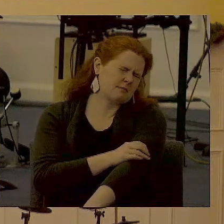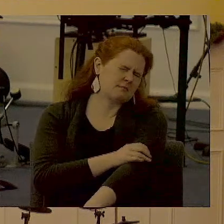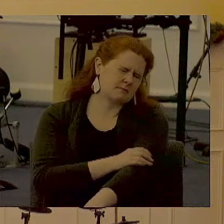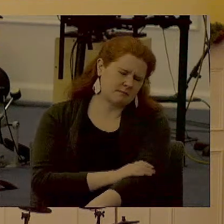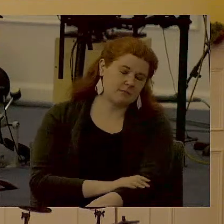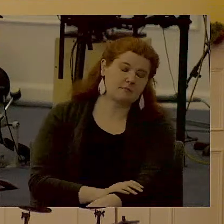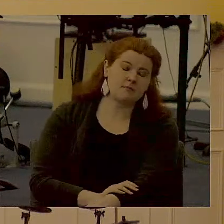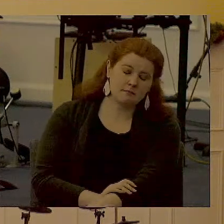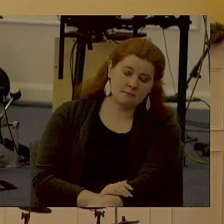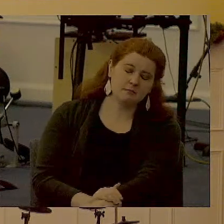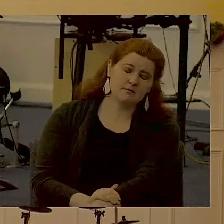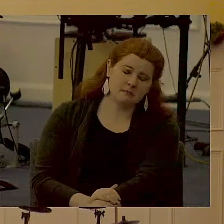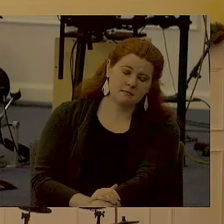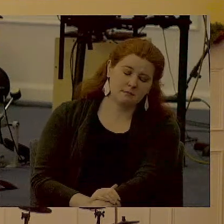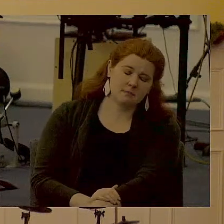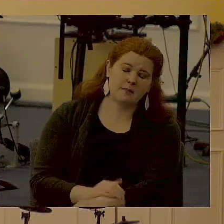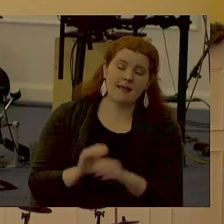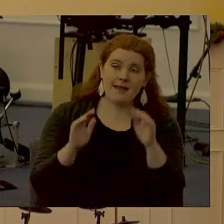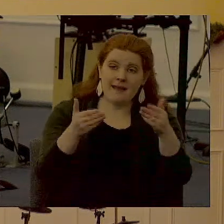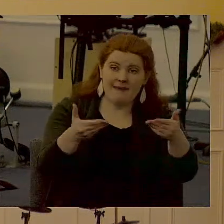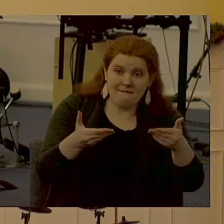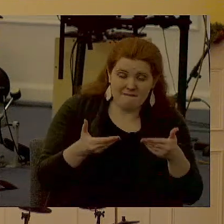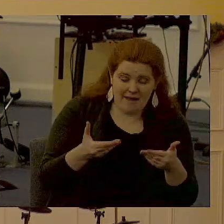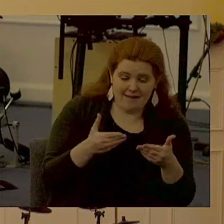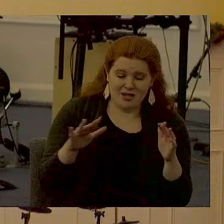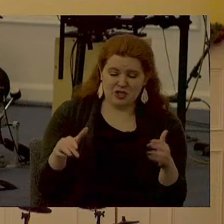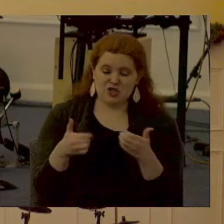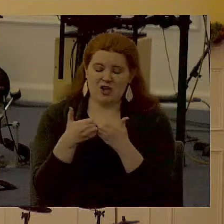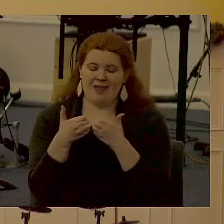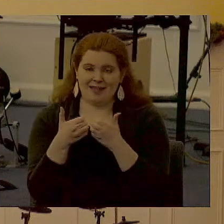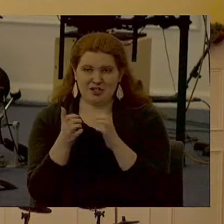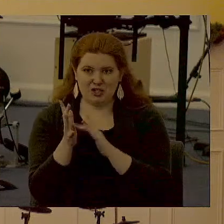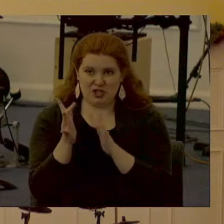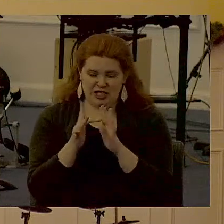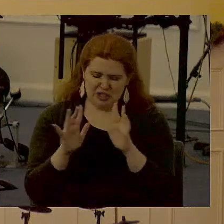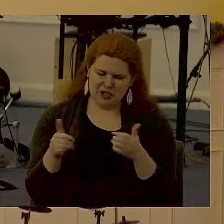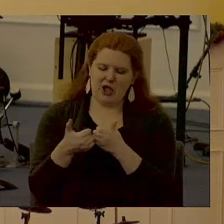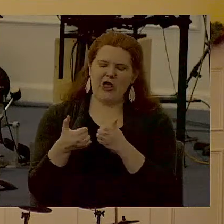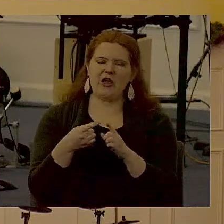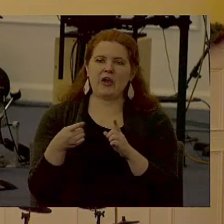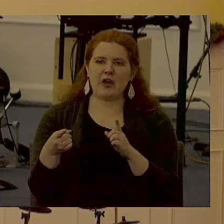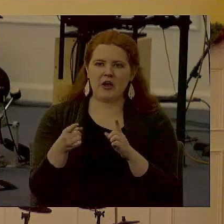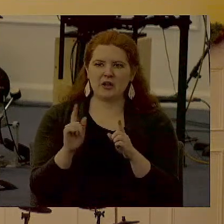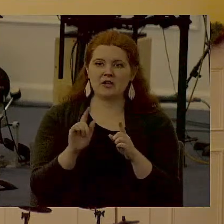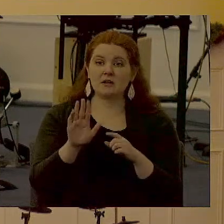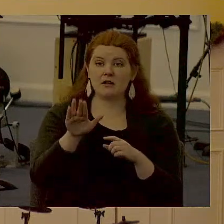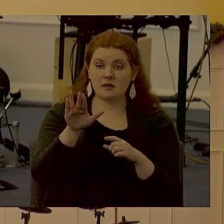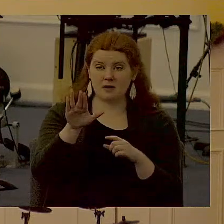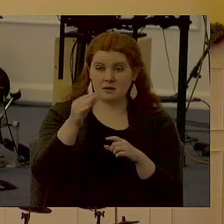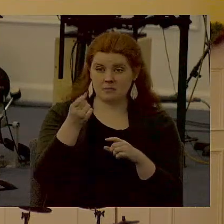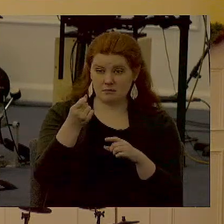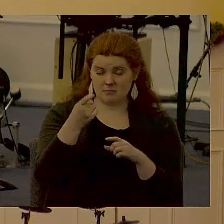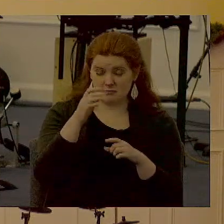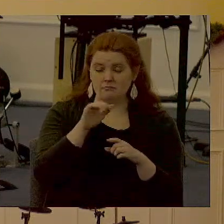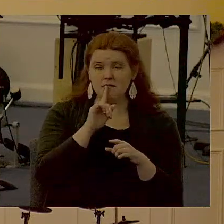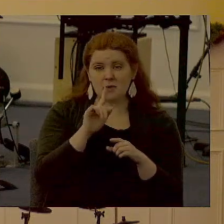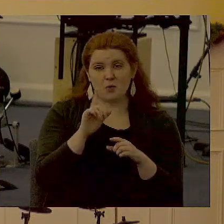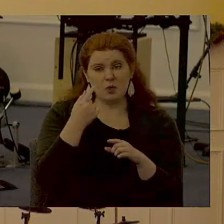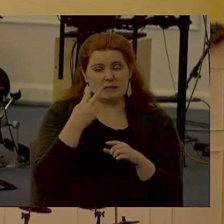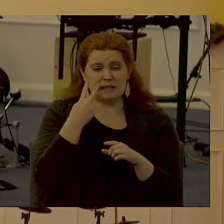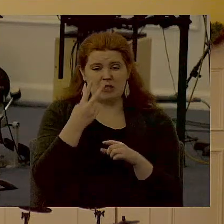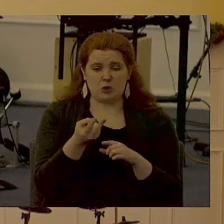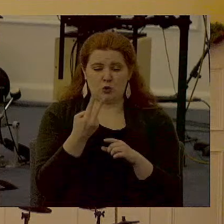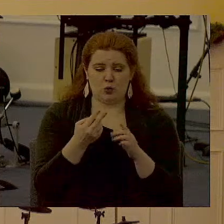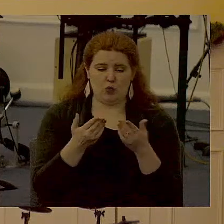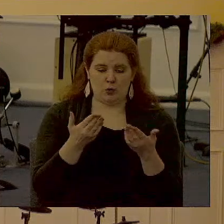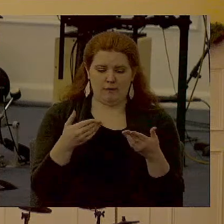I say both. I say invited and challenged by Jesus. Because actually we see two versions of what we could